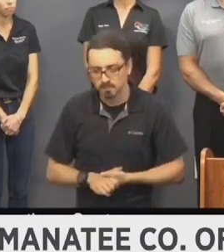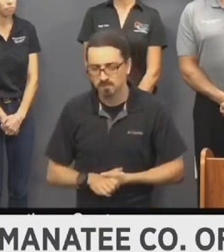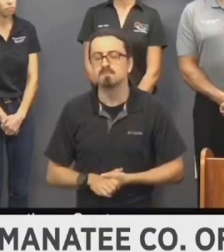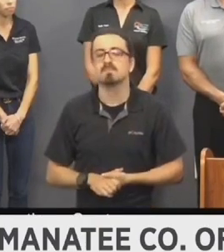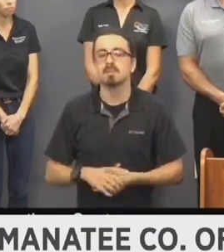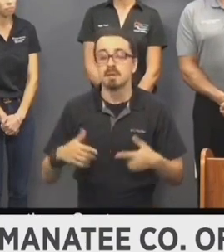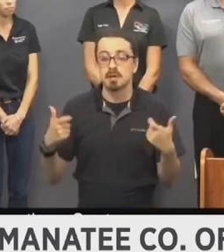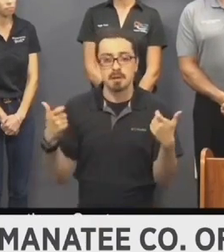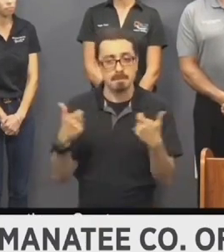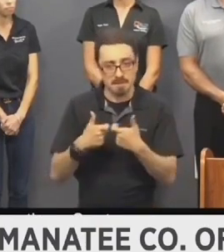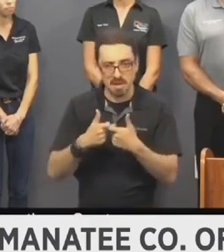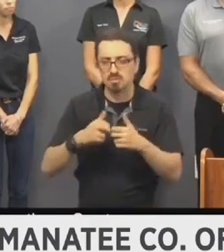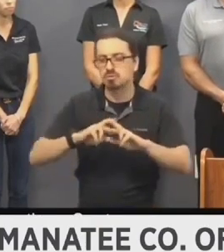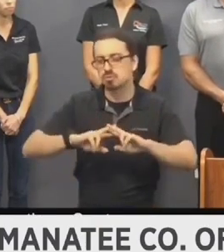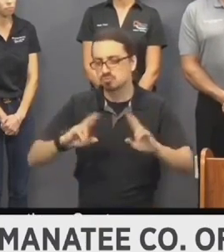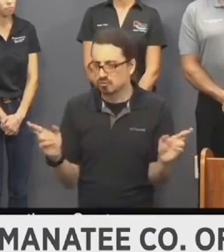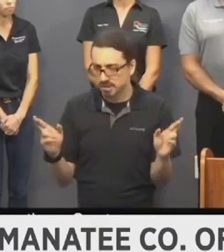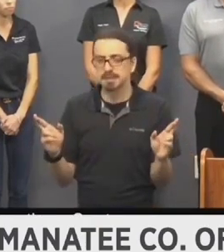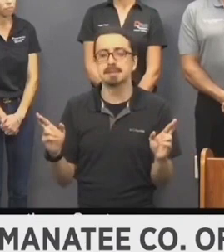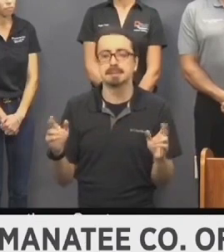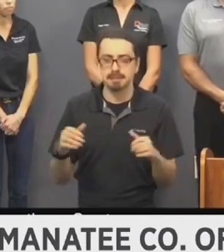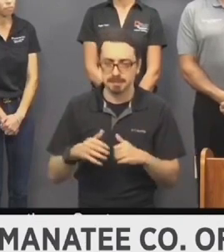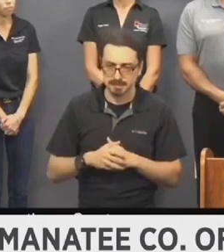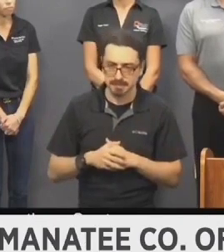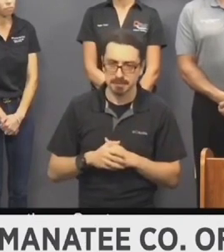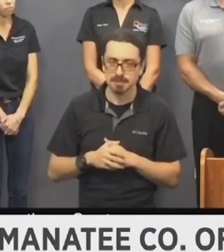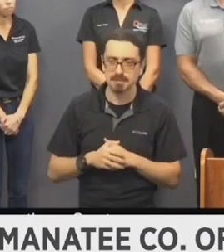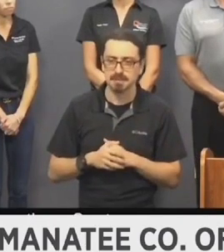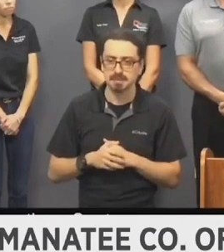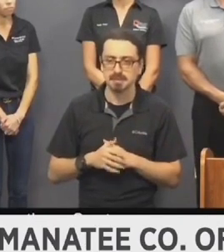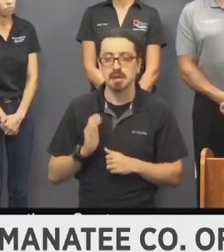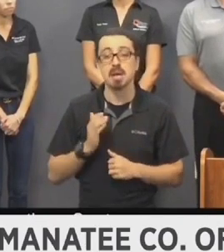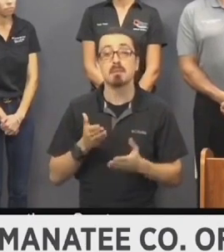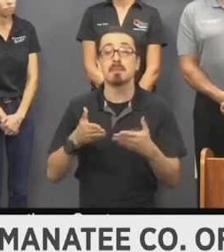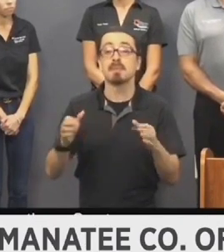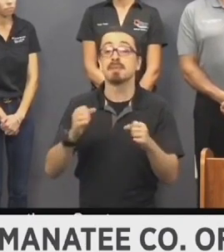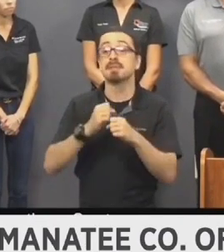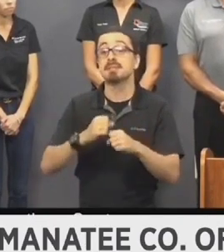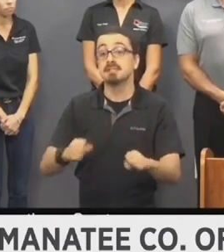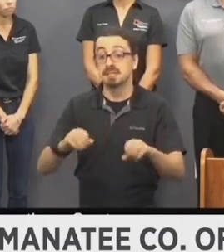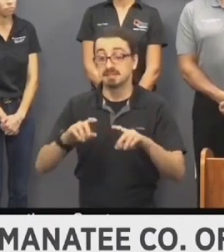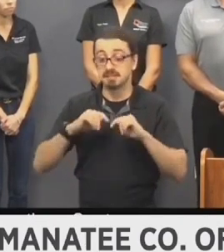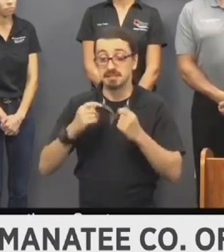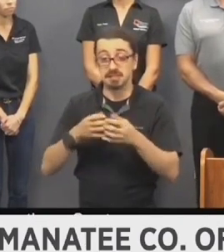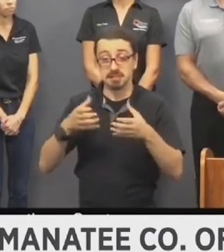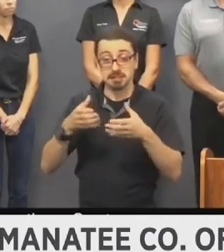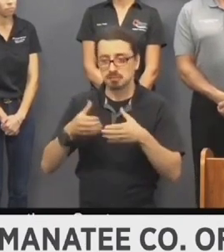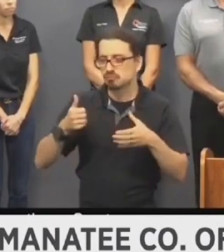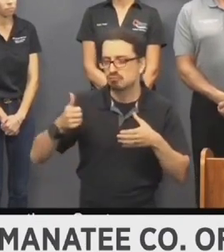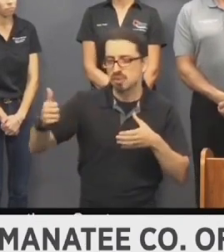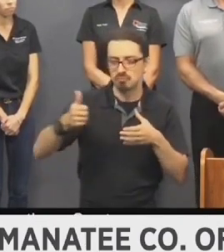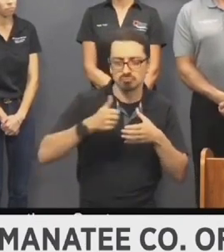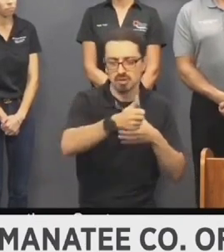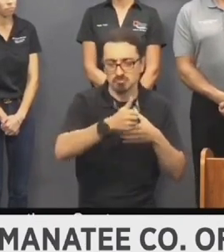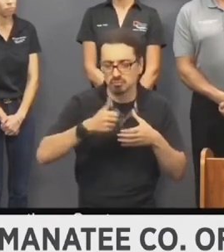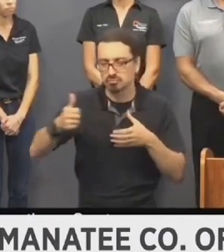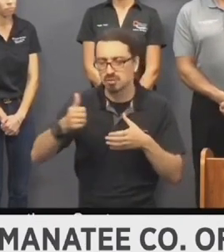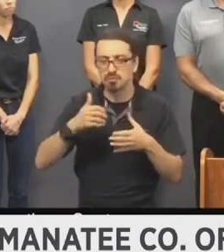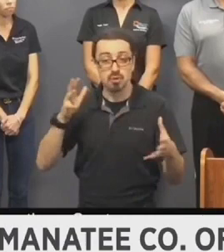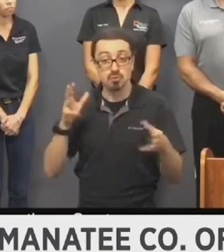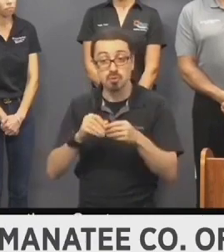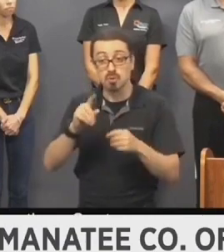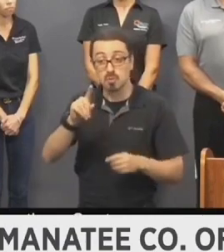today, Public Safety and our transportation team helped evacuate 116 patients